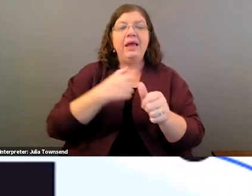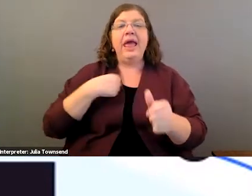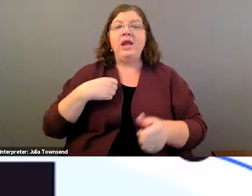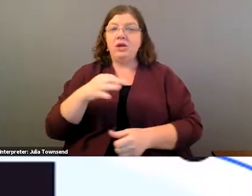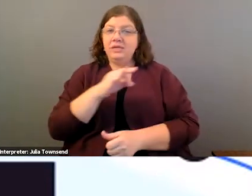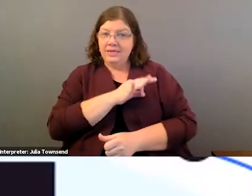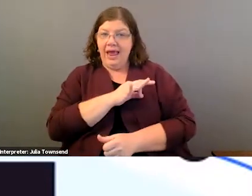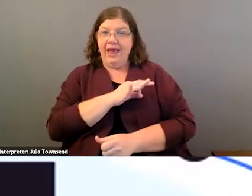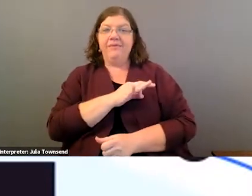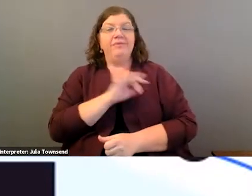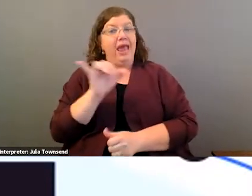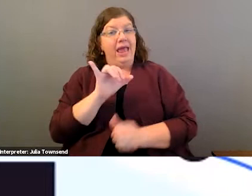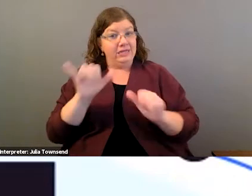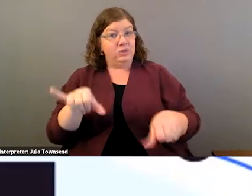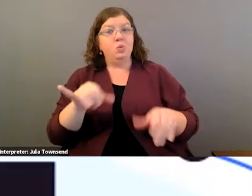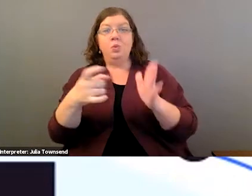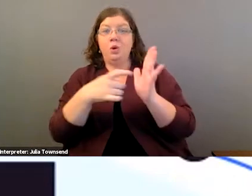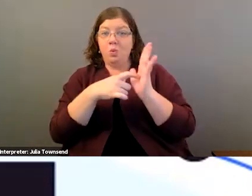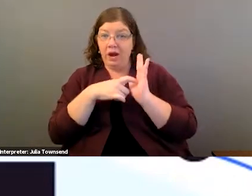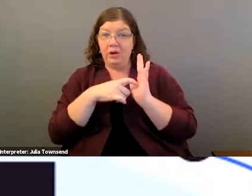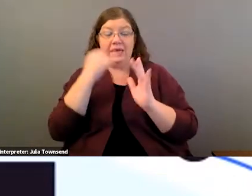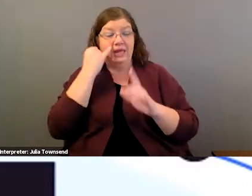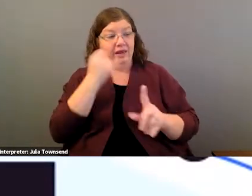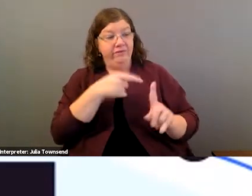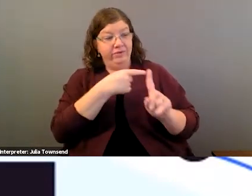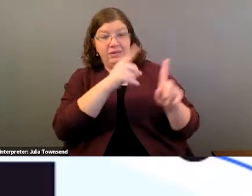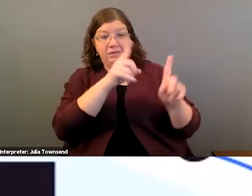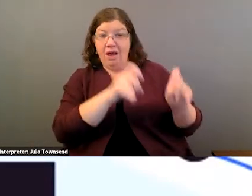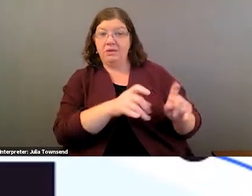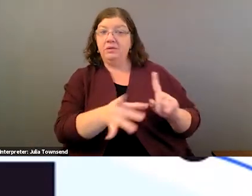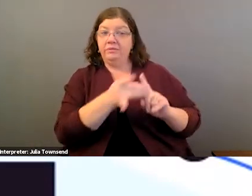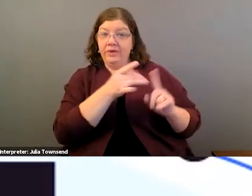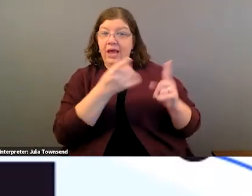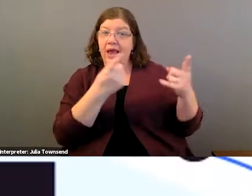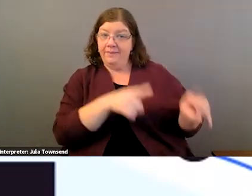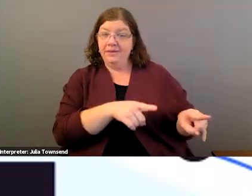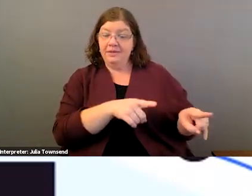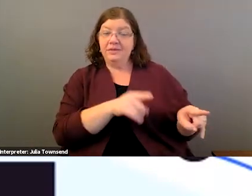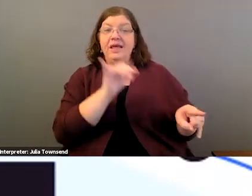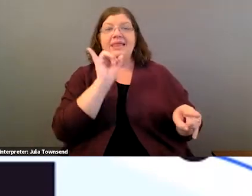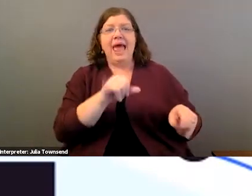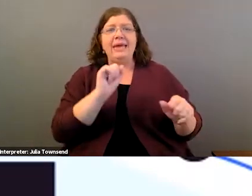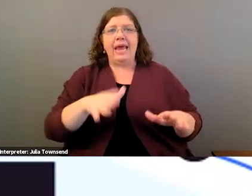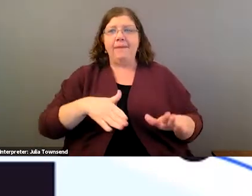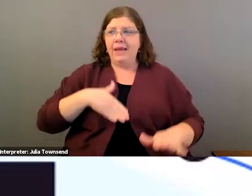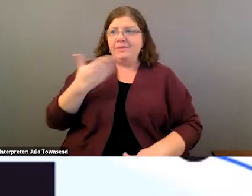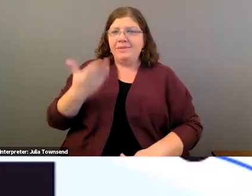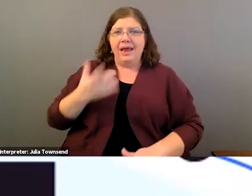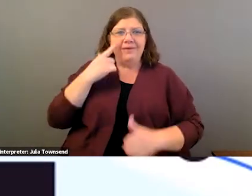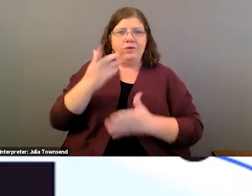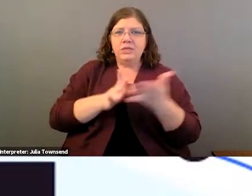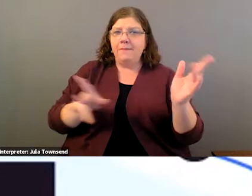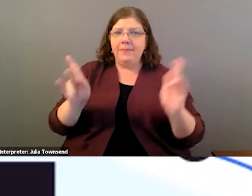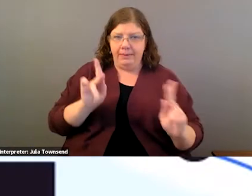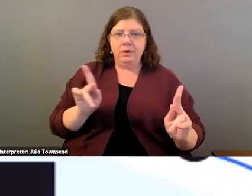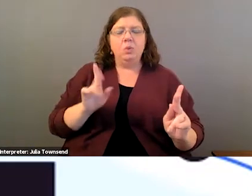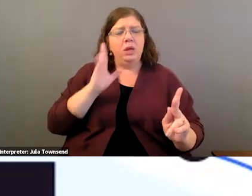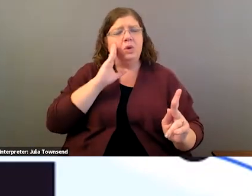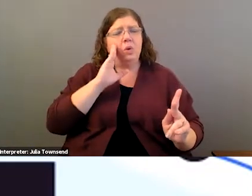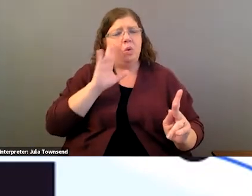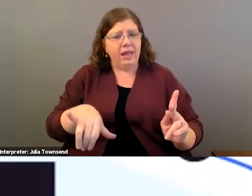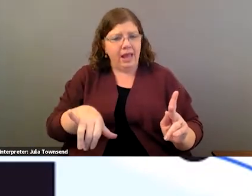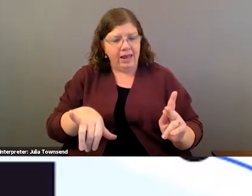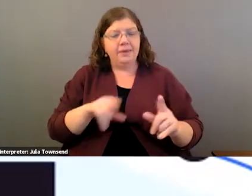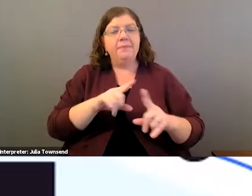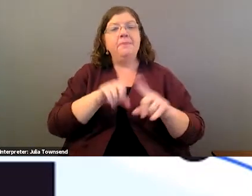as we are required when there's a positive case. And that can be unsettling for some people. We're aware of that.